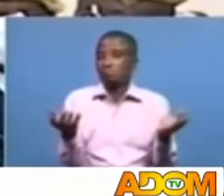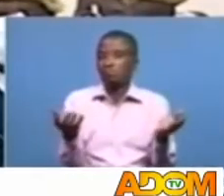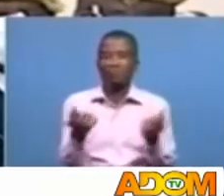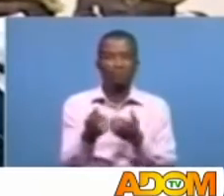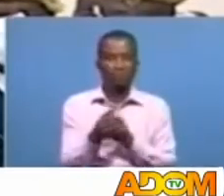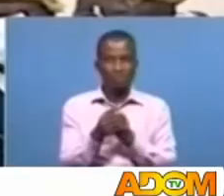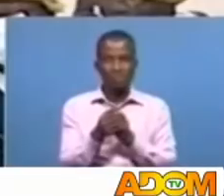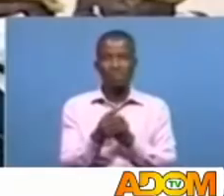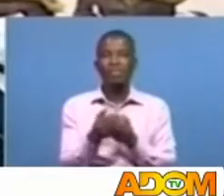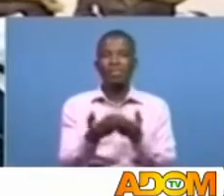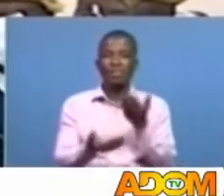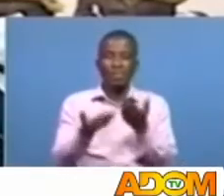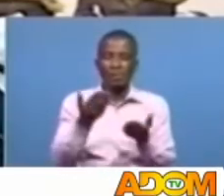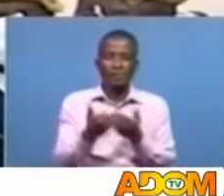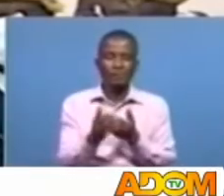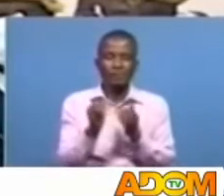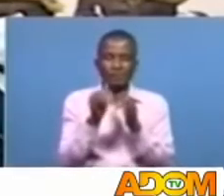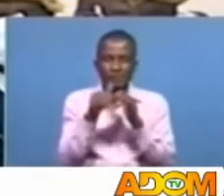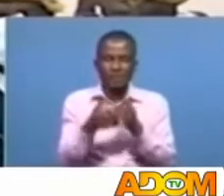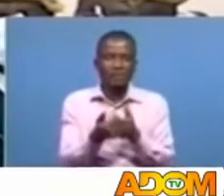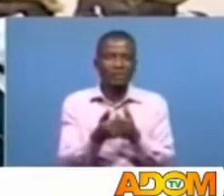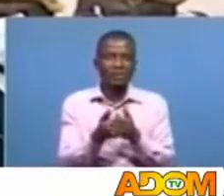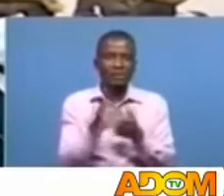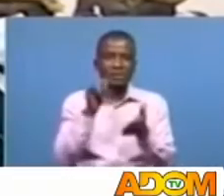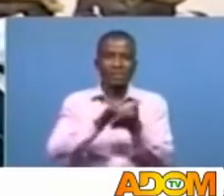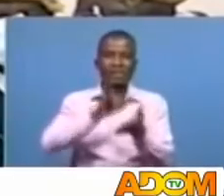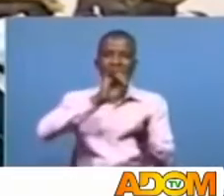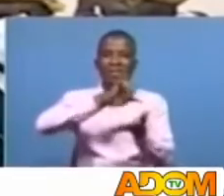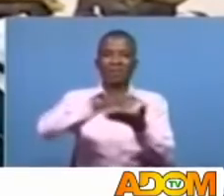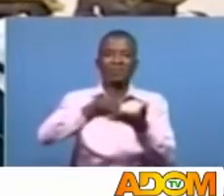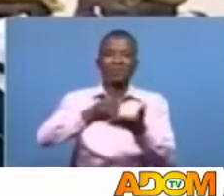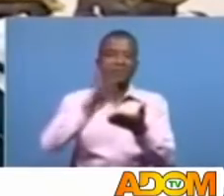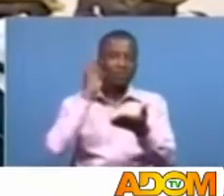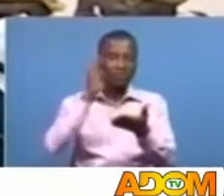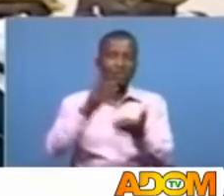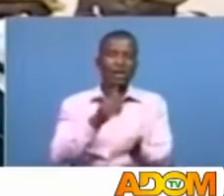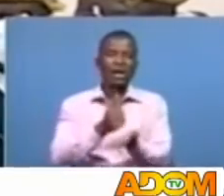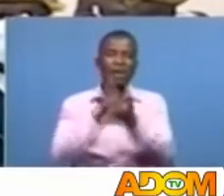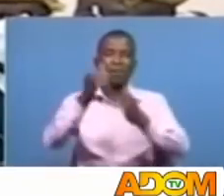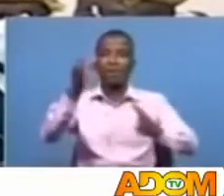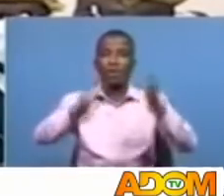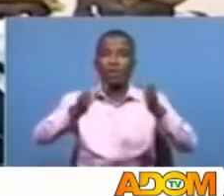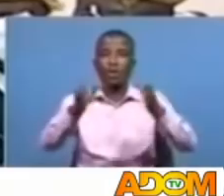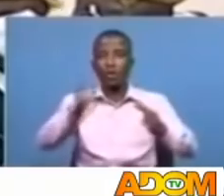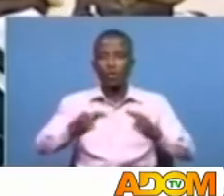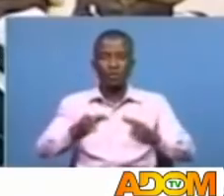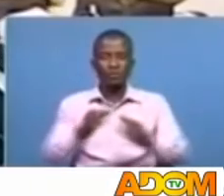Neither has he disclosed how that evidence would advance the cause of his petition.